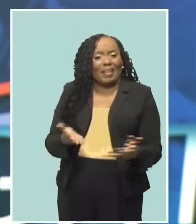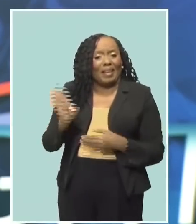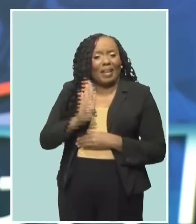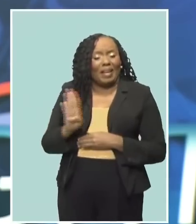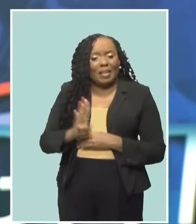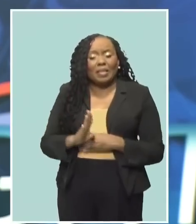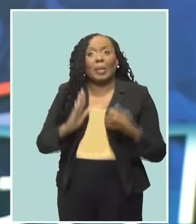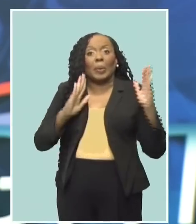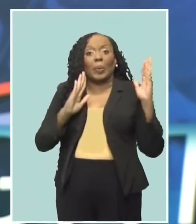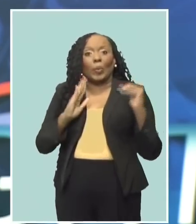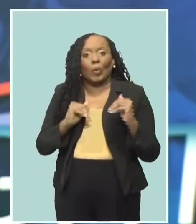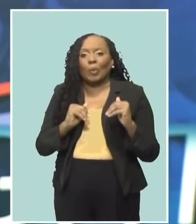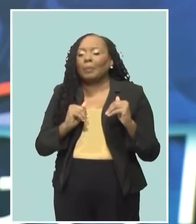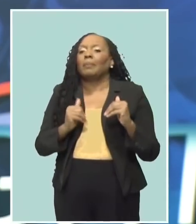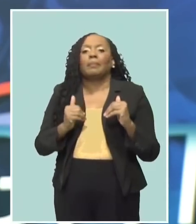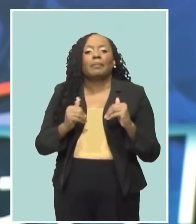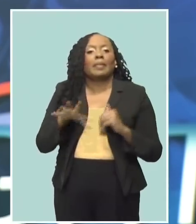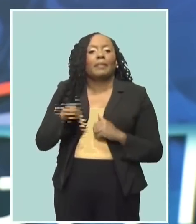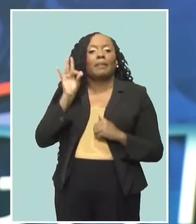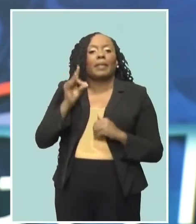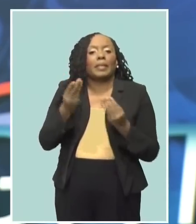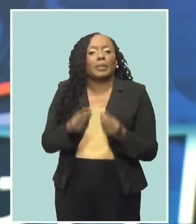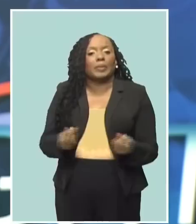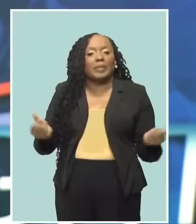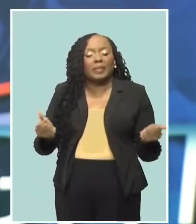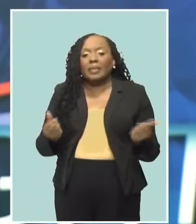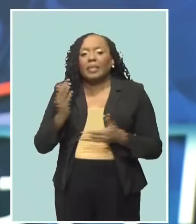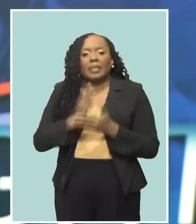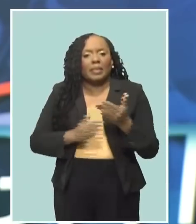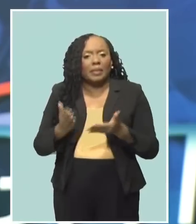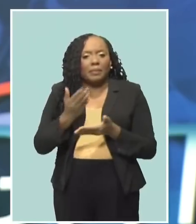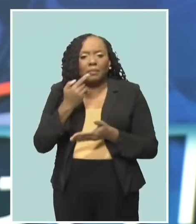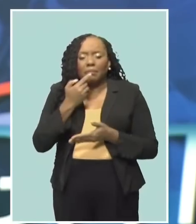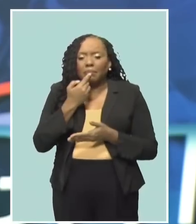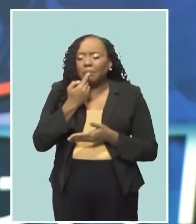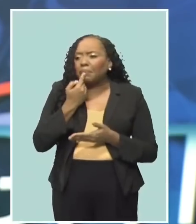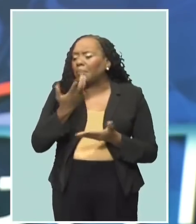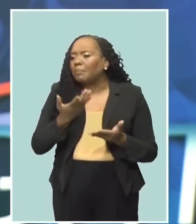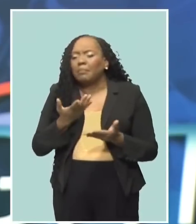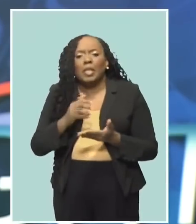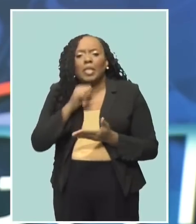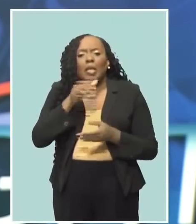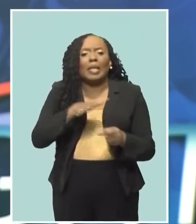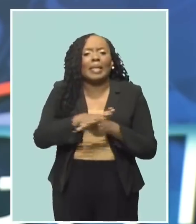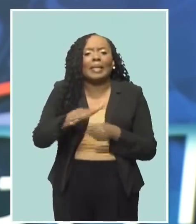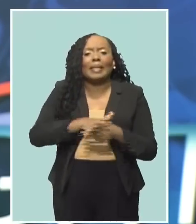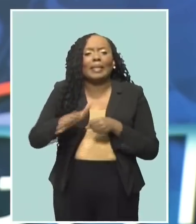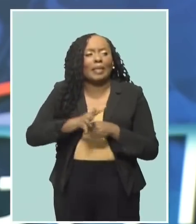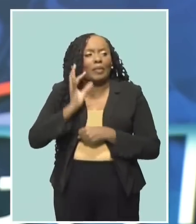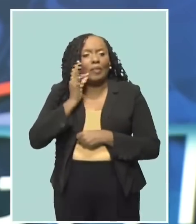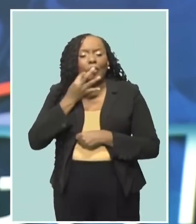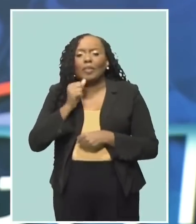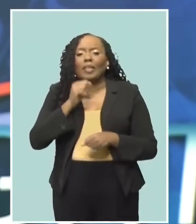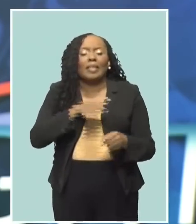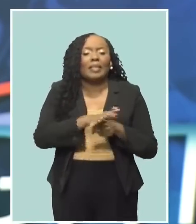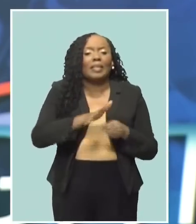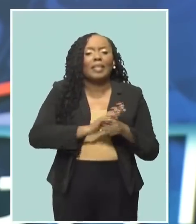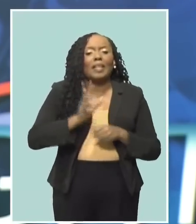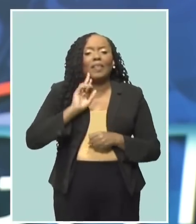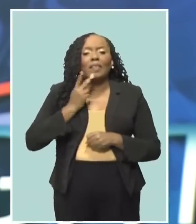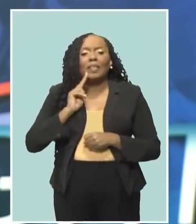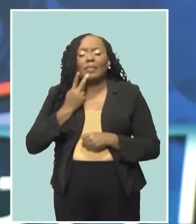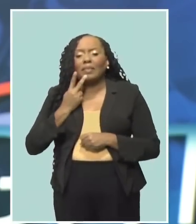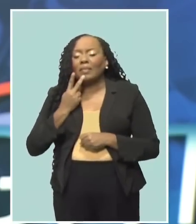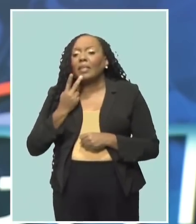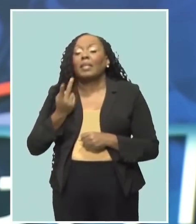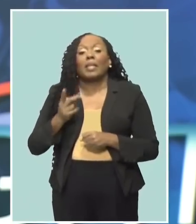for relief. Some of them are reporting the unavailability of certain produce and having to sell the limited amounts they have access to at higher